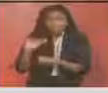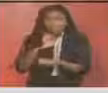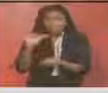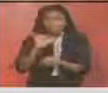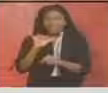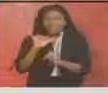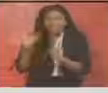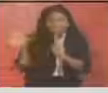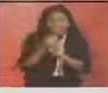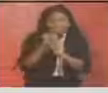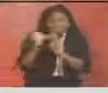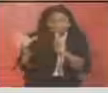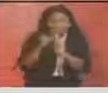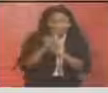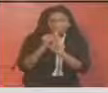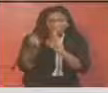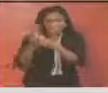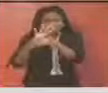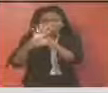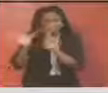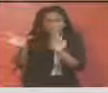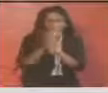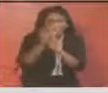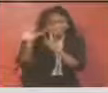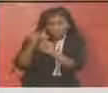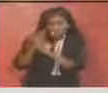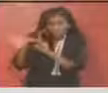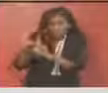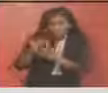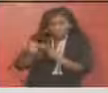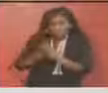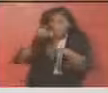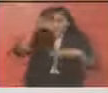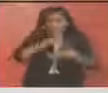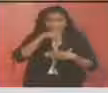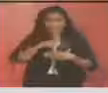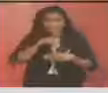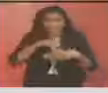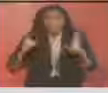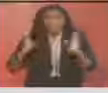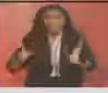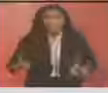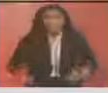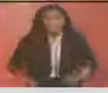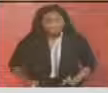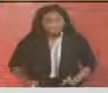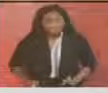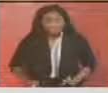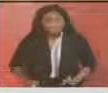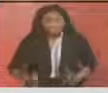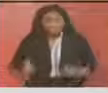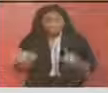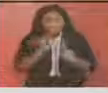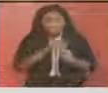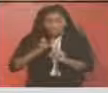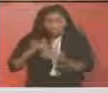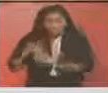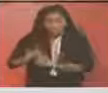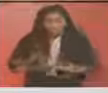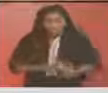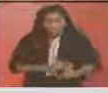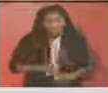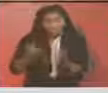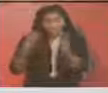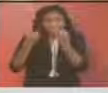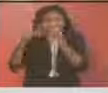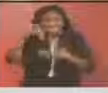genome are made. That's the virus's genetic material, and so that each new particle will have some of that genome incorporated into